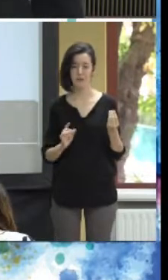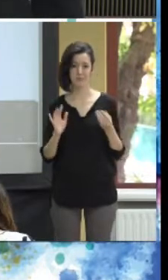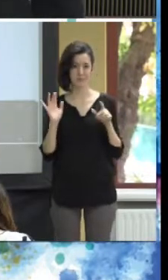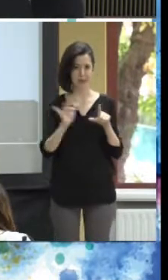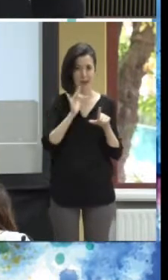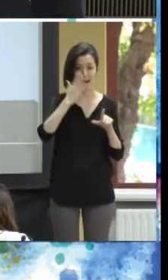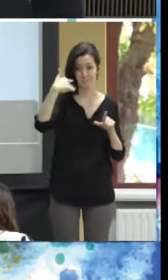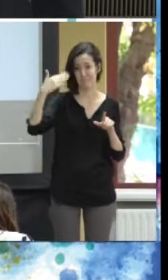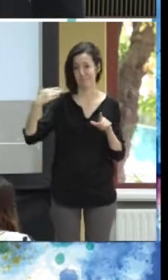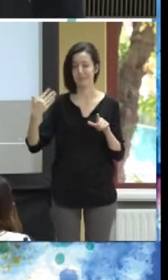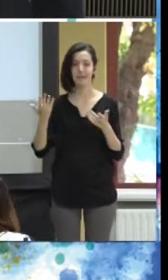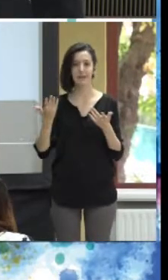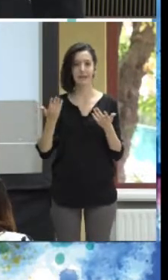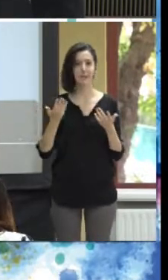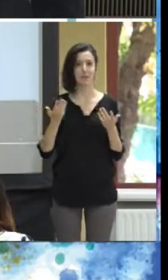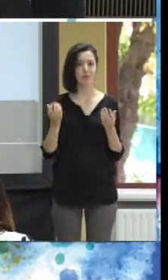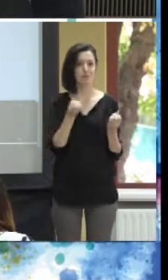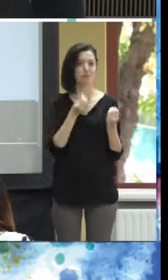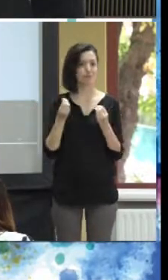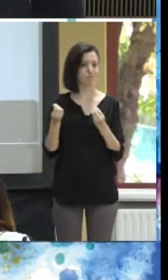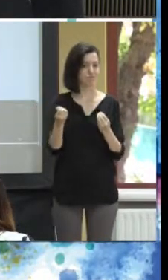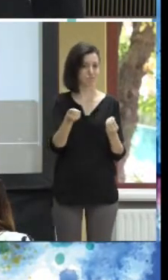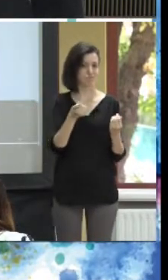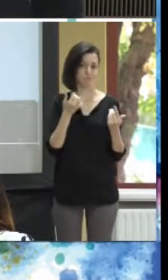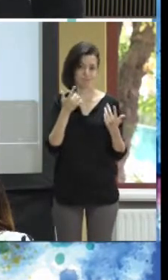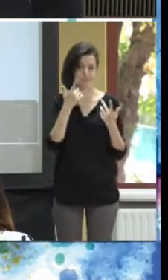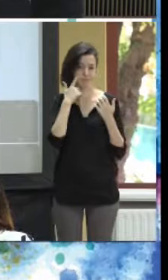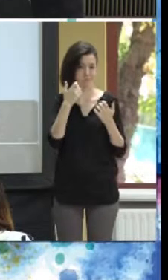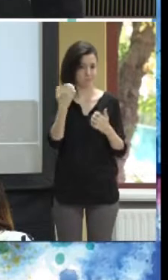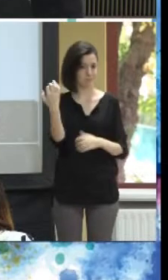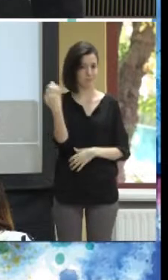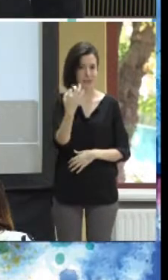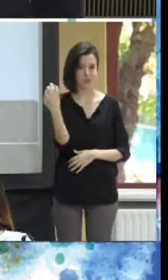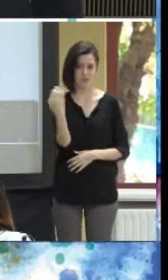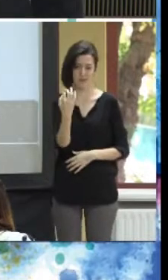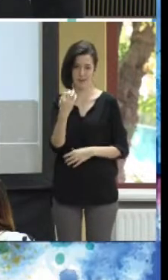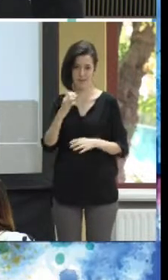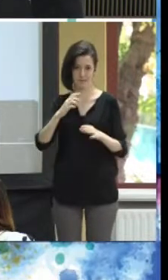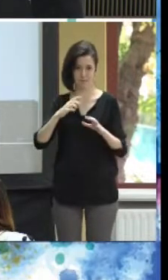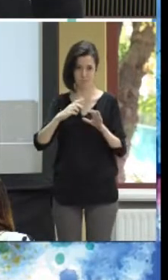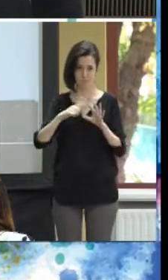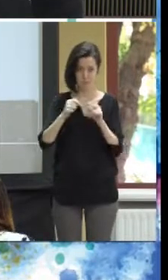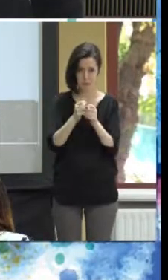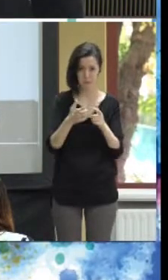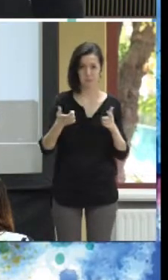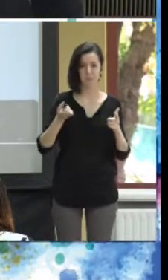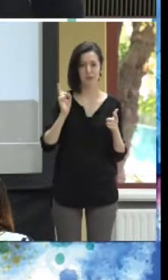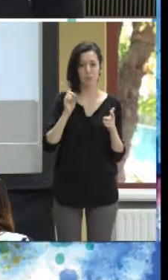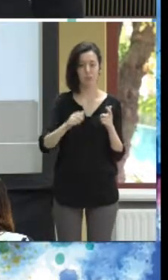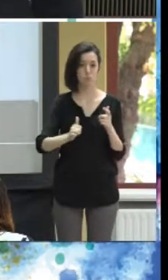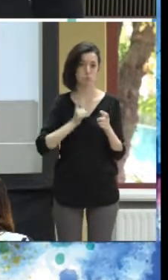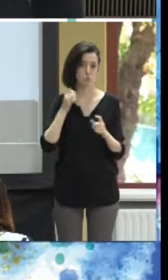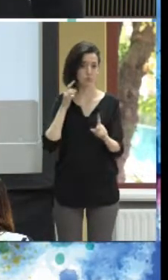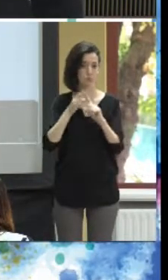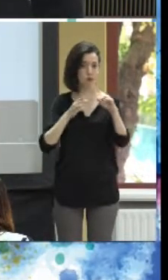mobiles, tablets, and these devices were not really widespread, but there was a need for convergence and there